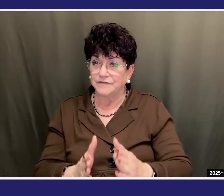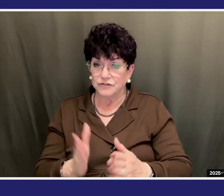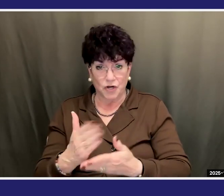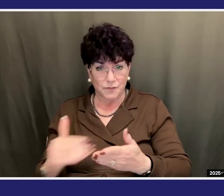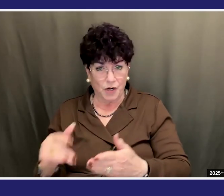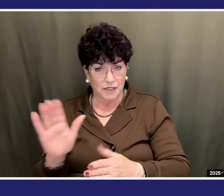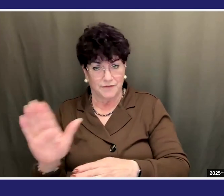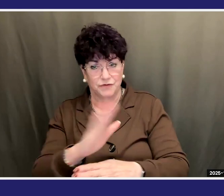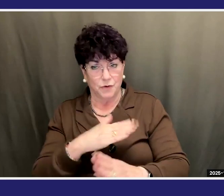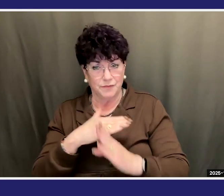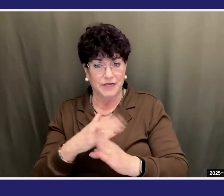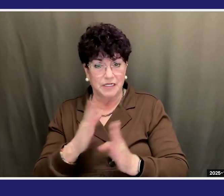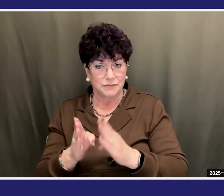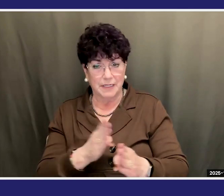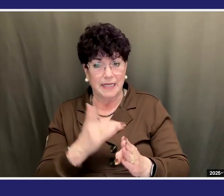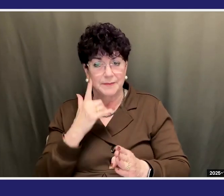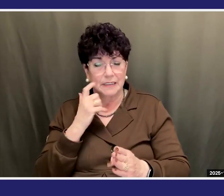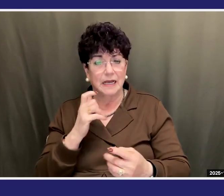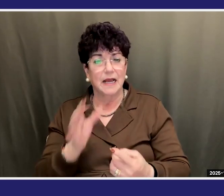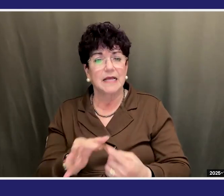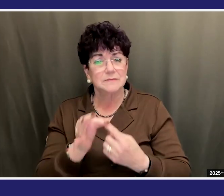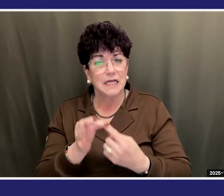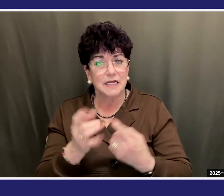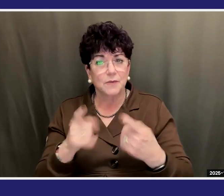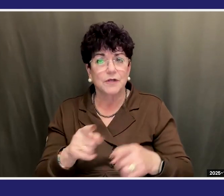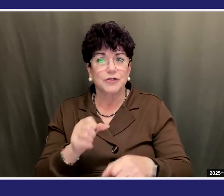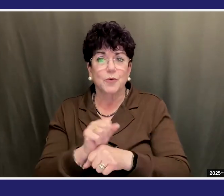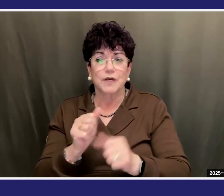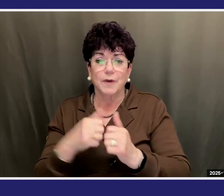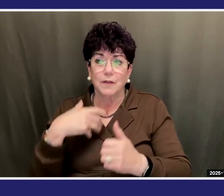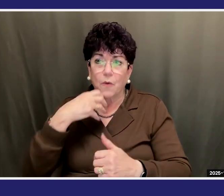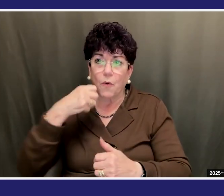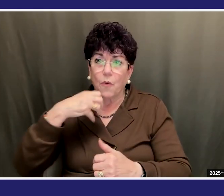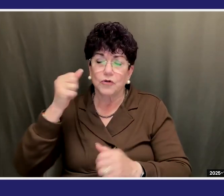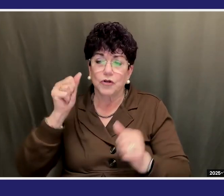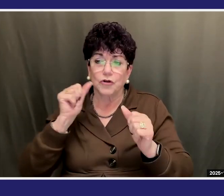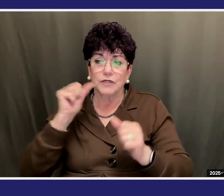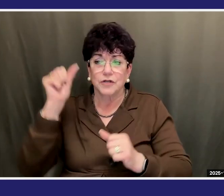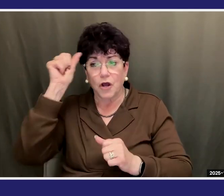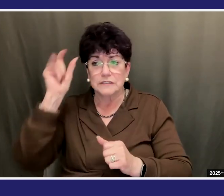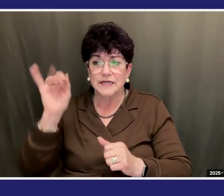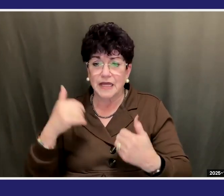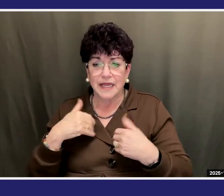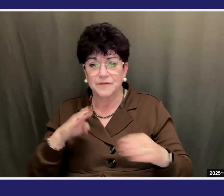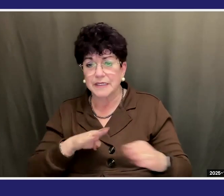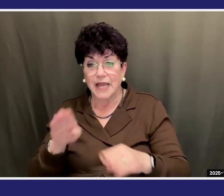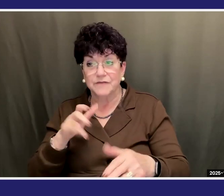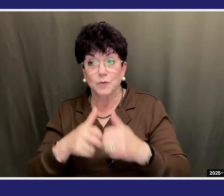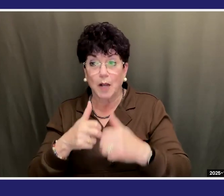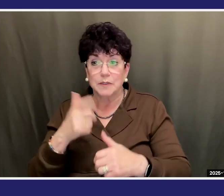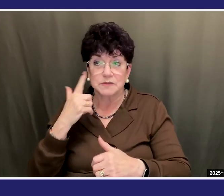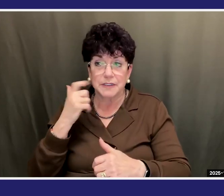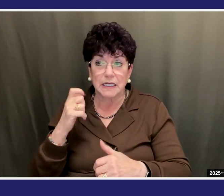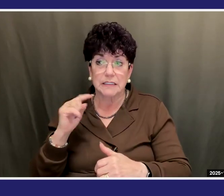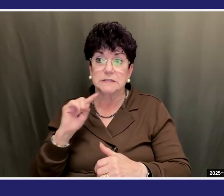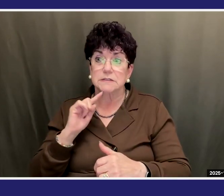prevention plan, because especially when you're dealing with older adults, whether they have behavioral problems because they have